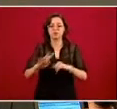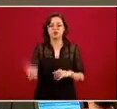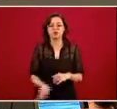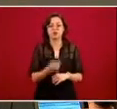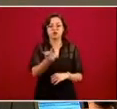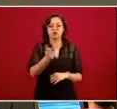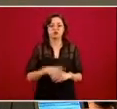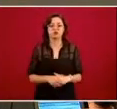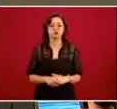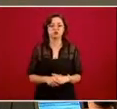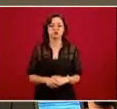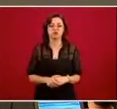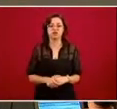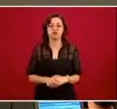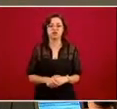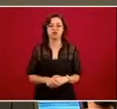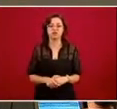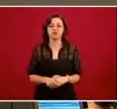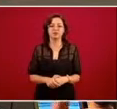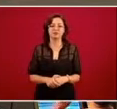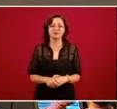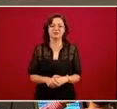One last question and then we'll show the video.